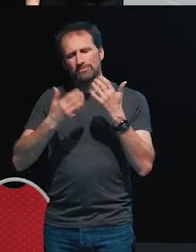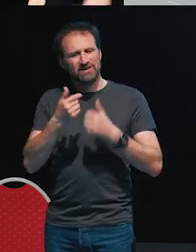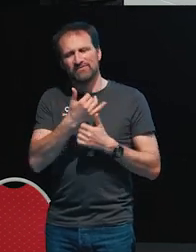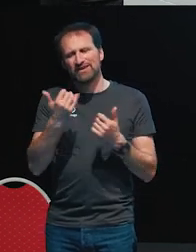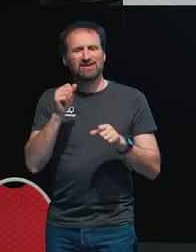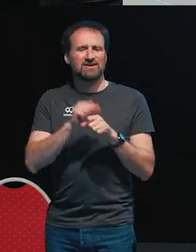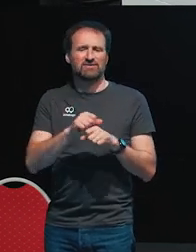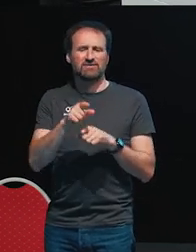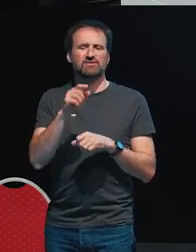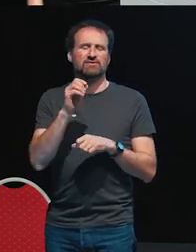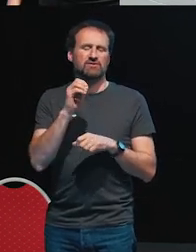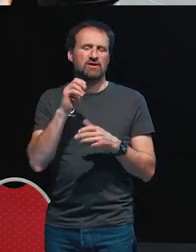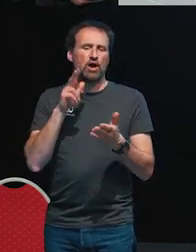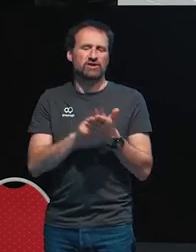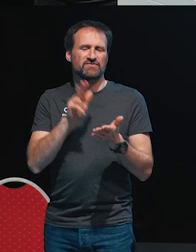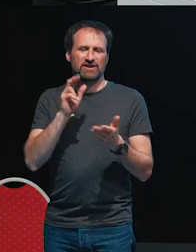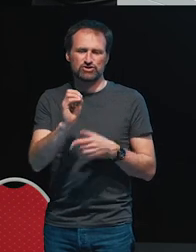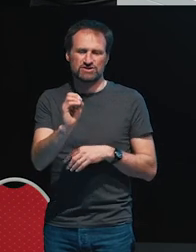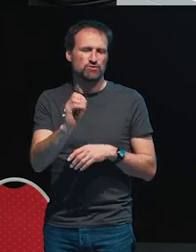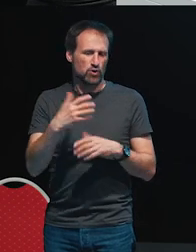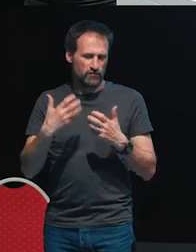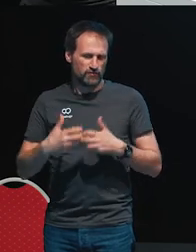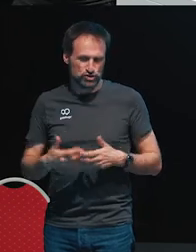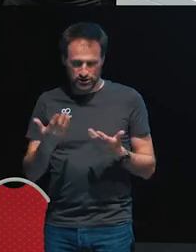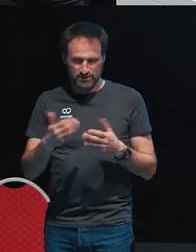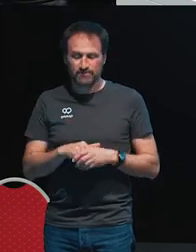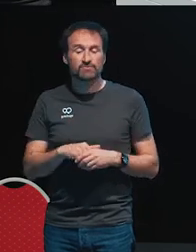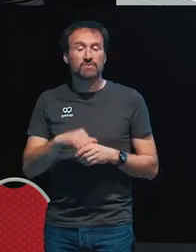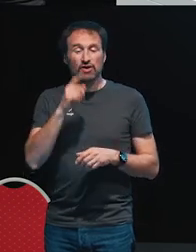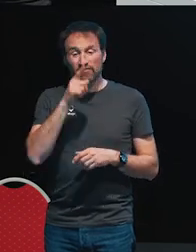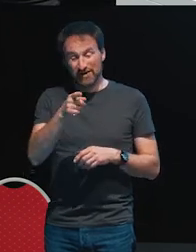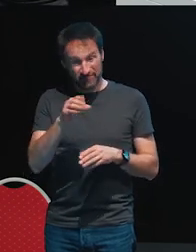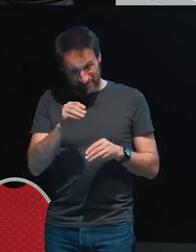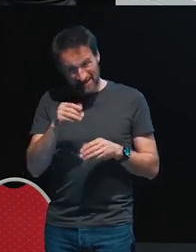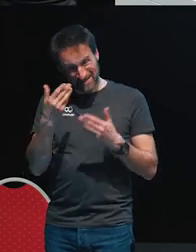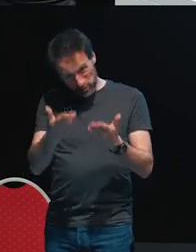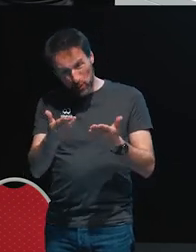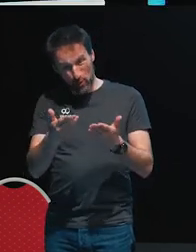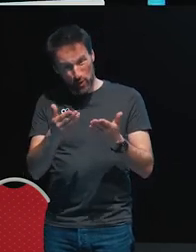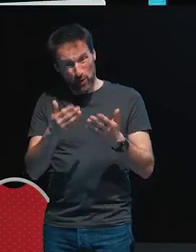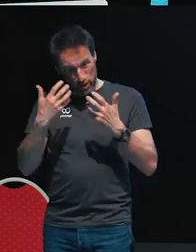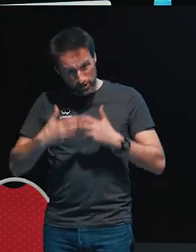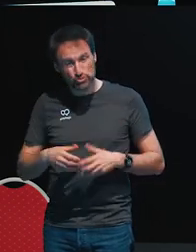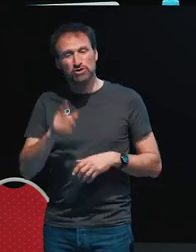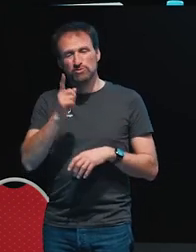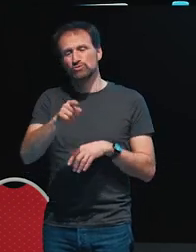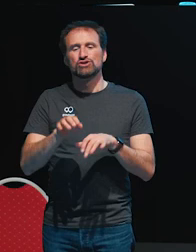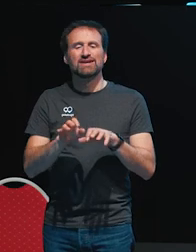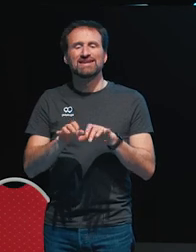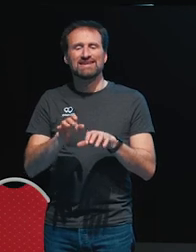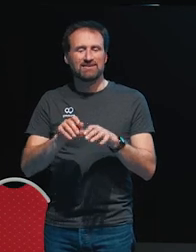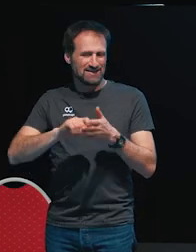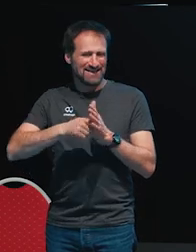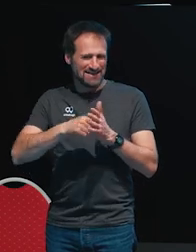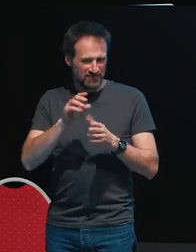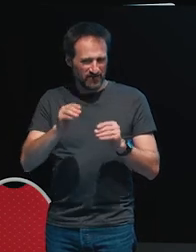work. And when you use such an algorithm, you need to share your keys because your server needs to know the key and